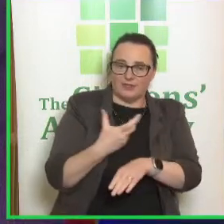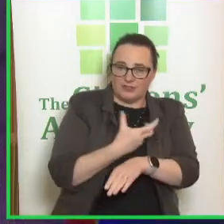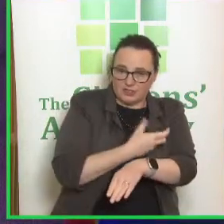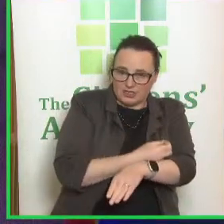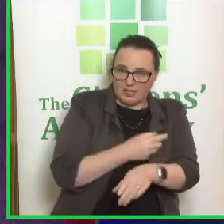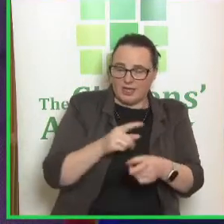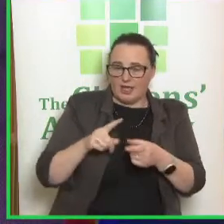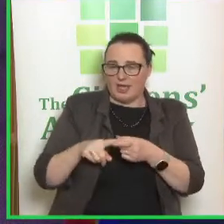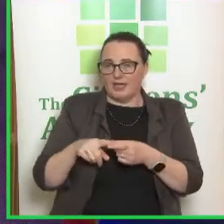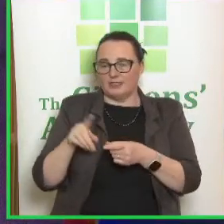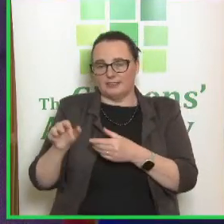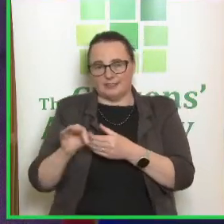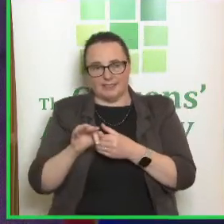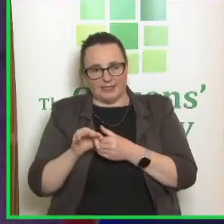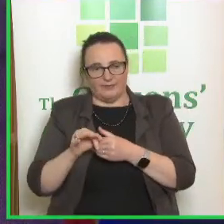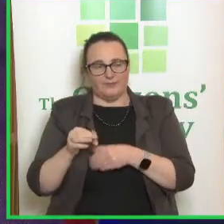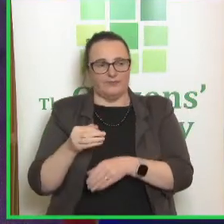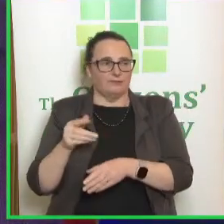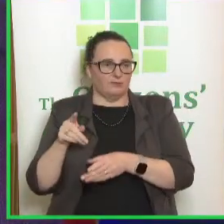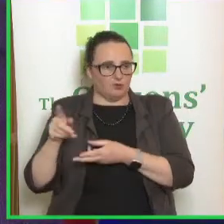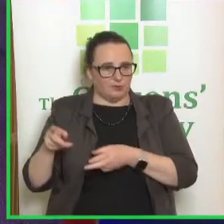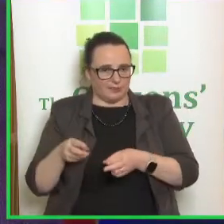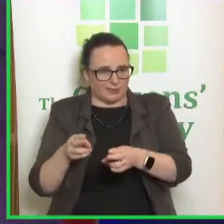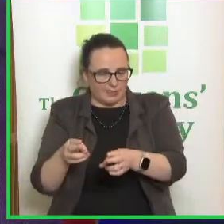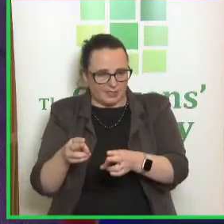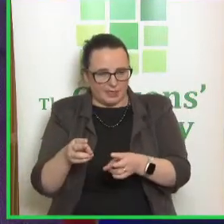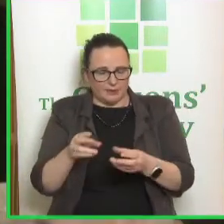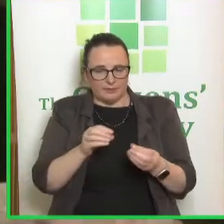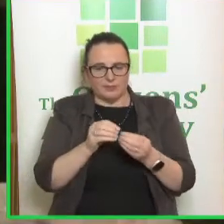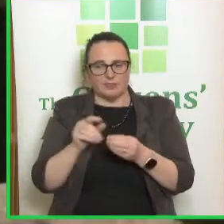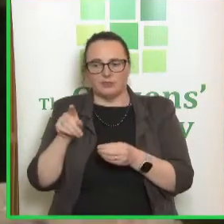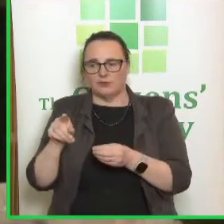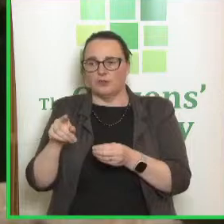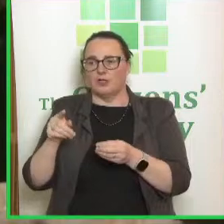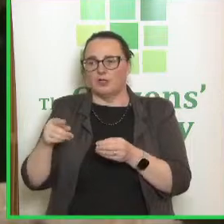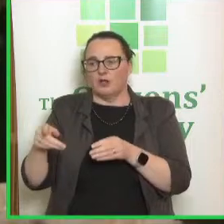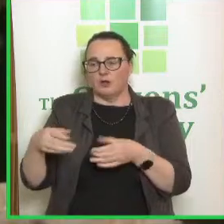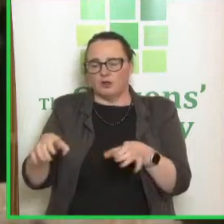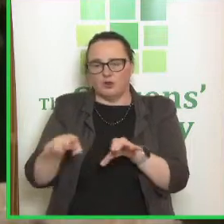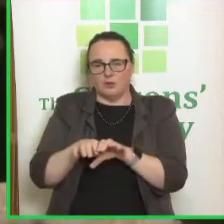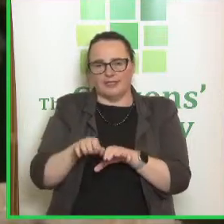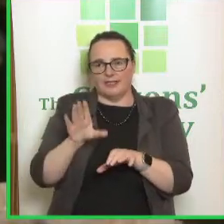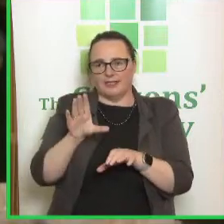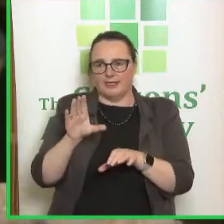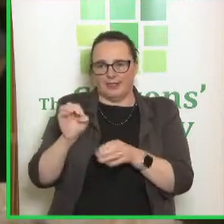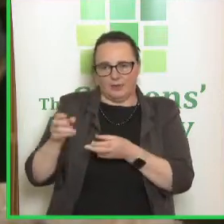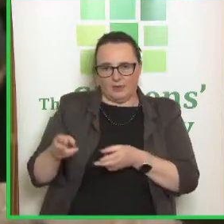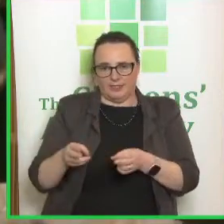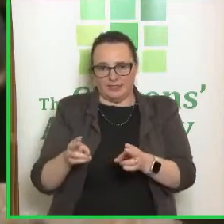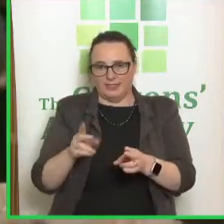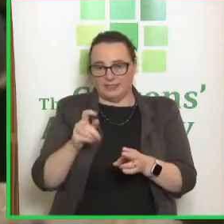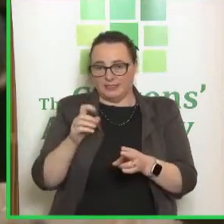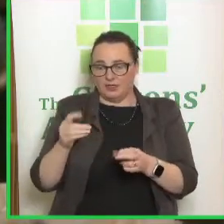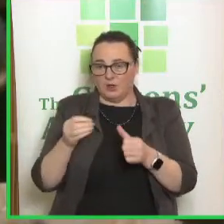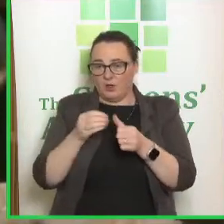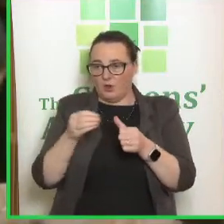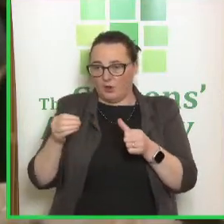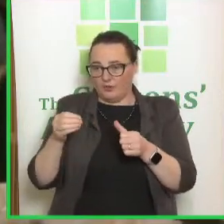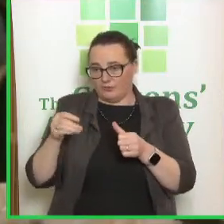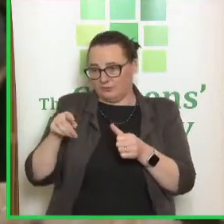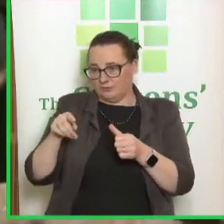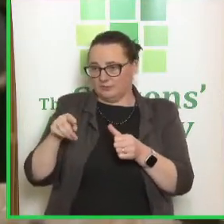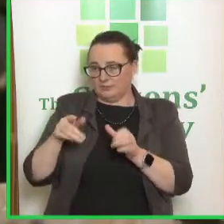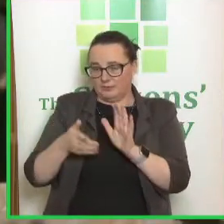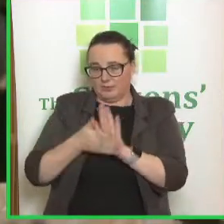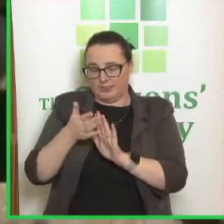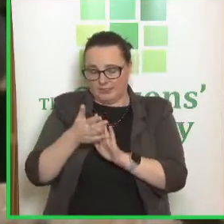consumption rooms? And this also links to the closure of laneways. Trinity has other buildings, and my own laneway that I